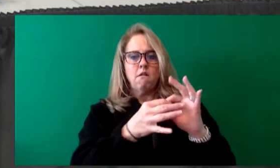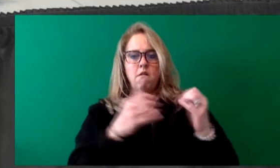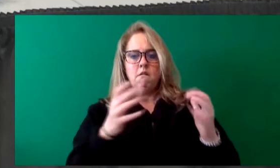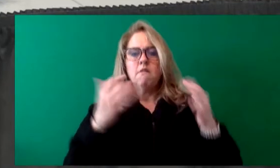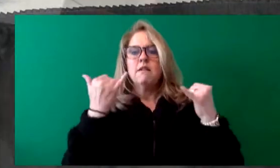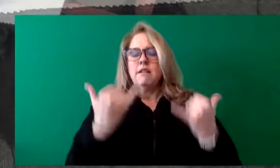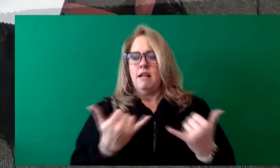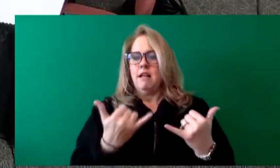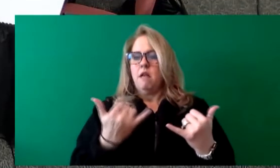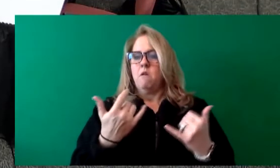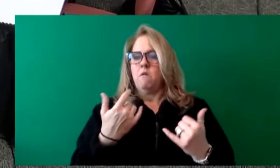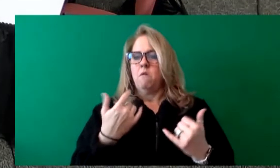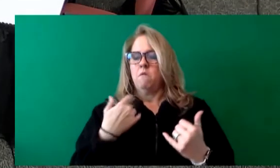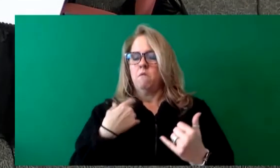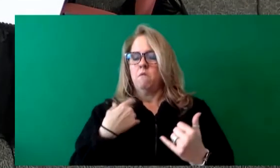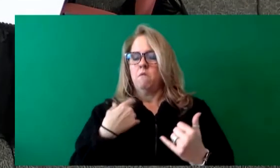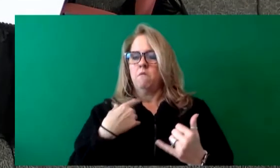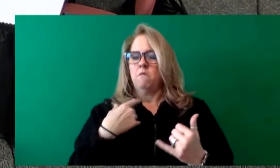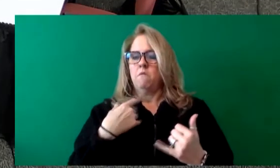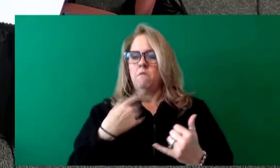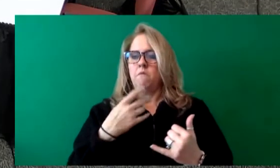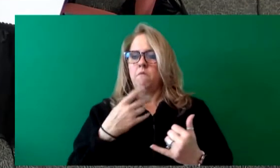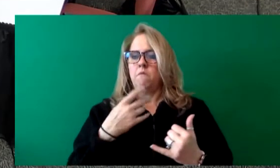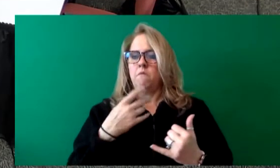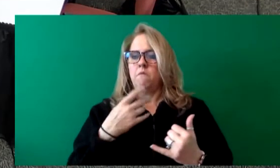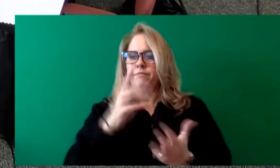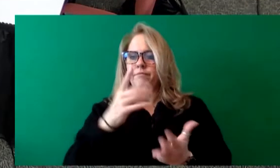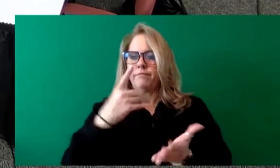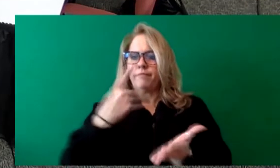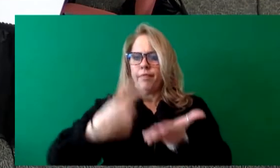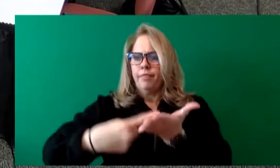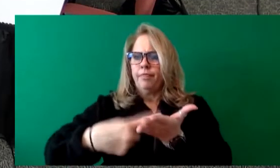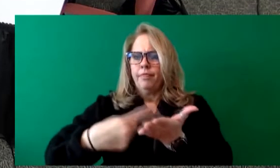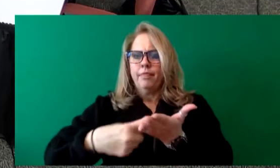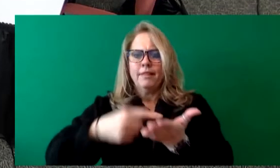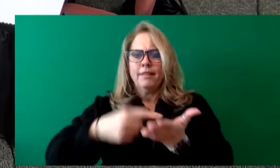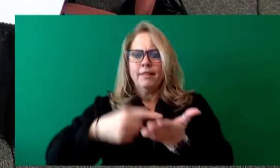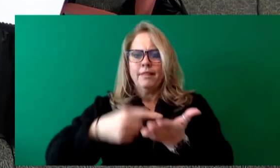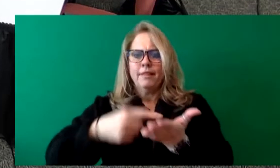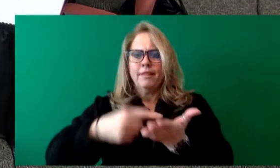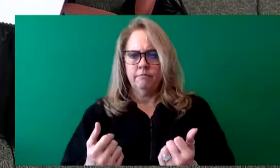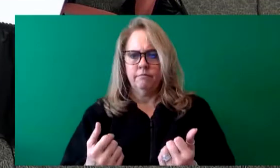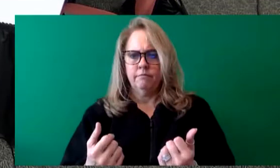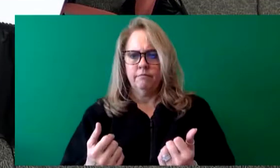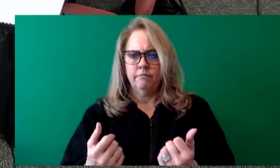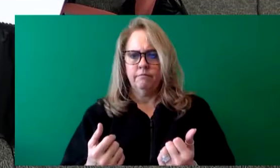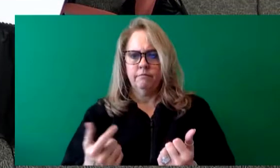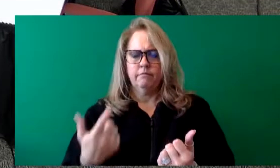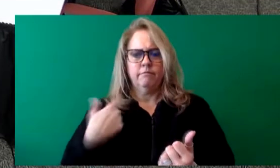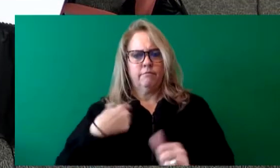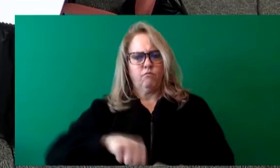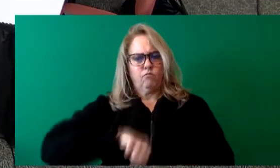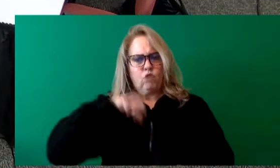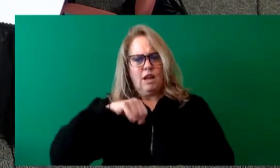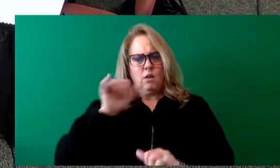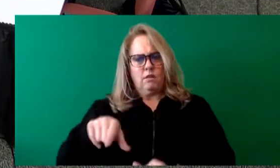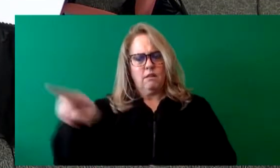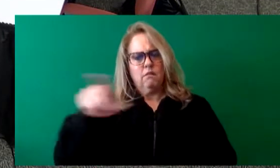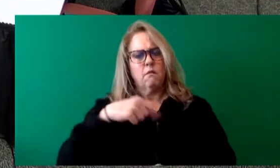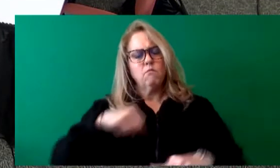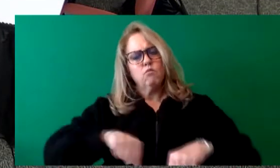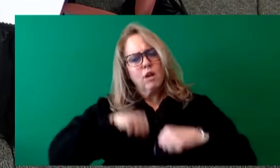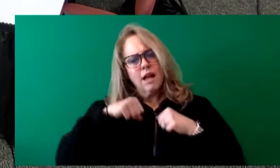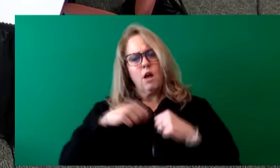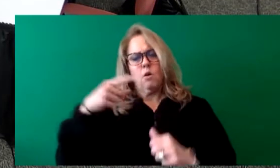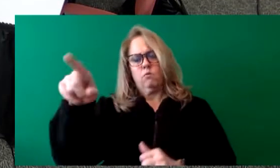she is very proud of the honor that you've given her and the hospital. We appreciate you and all the help that you've been to